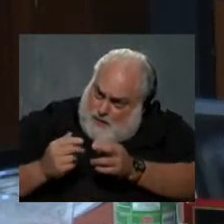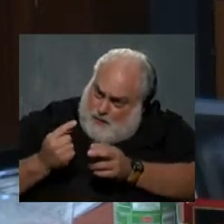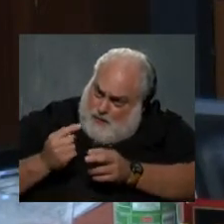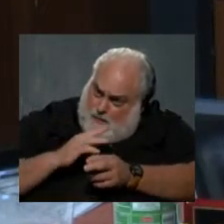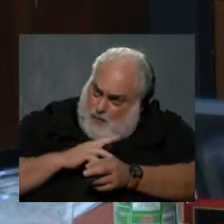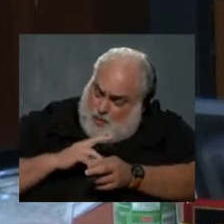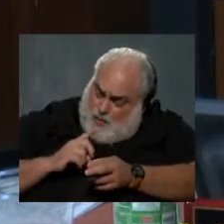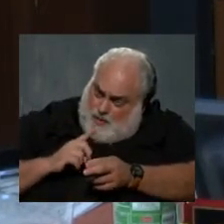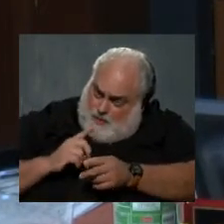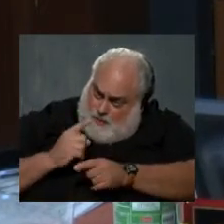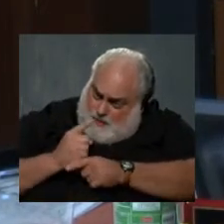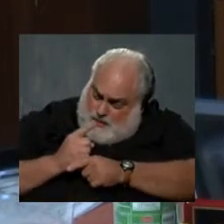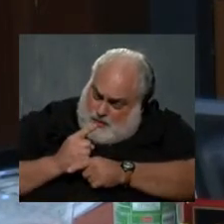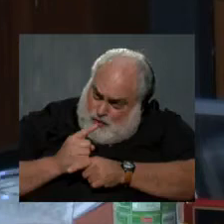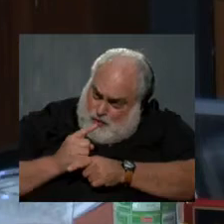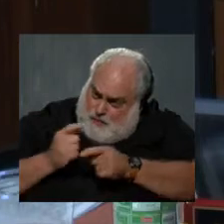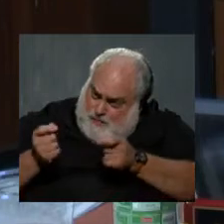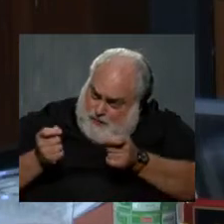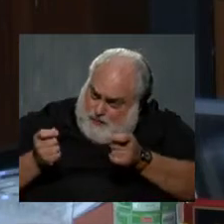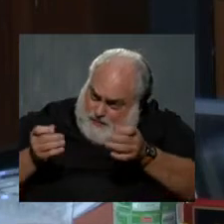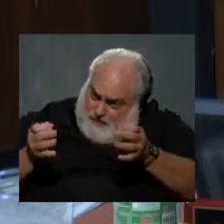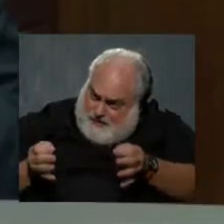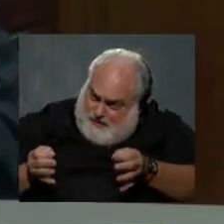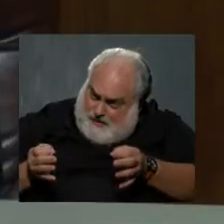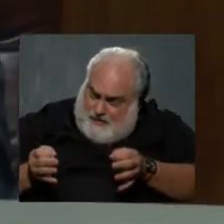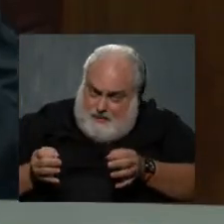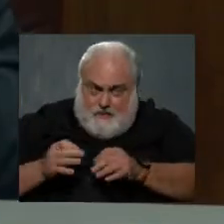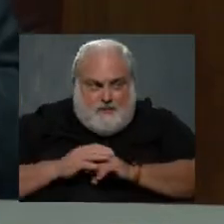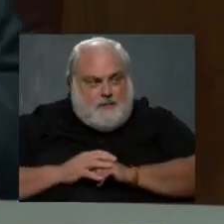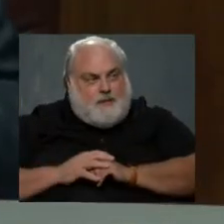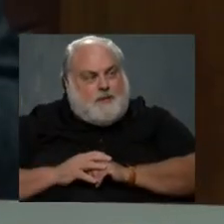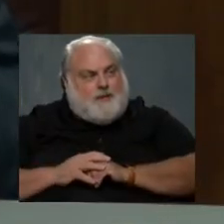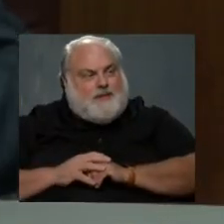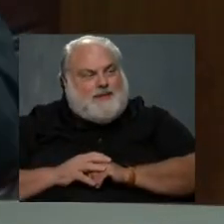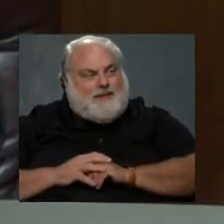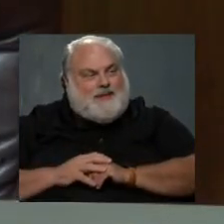board member, and you administratively make that decision?